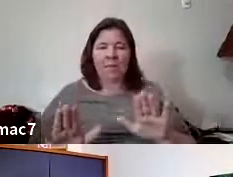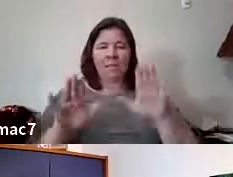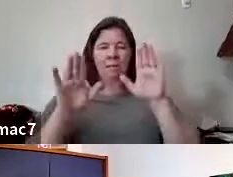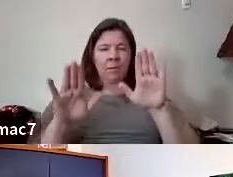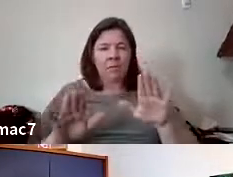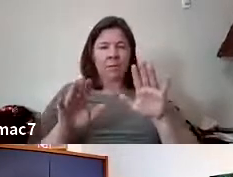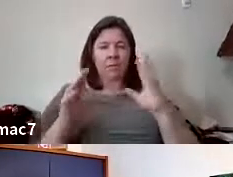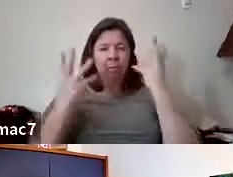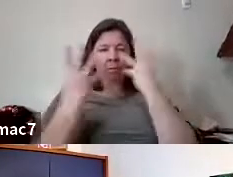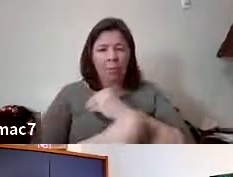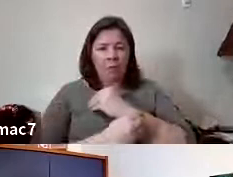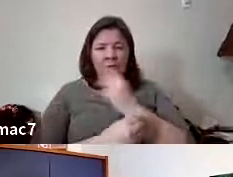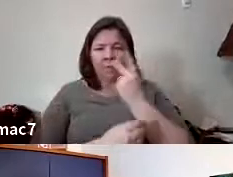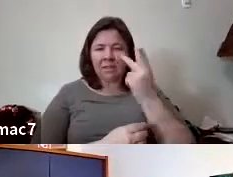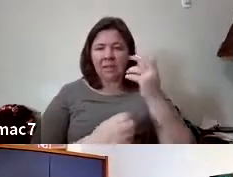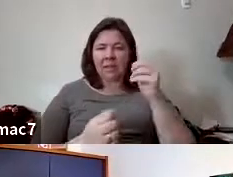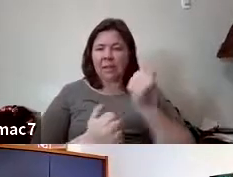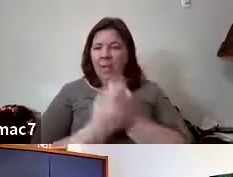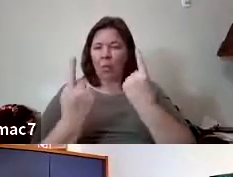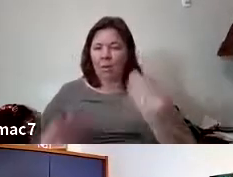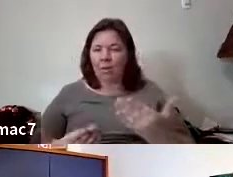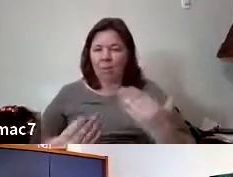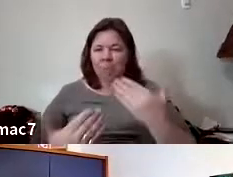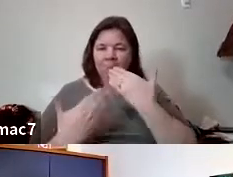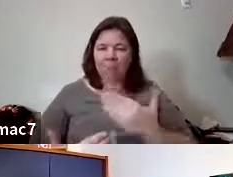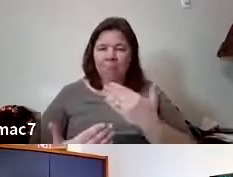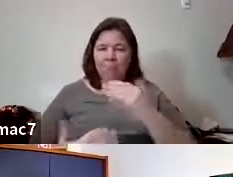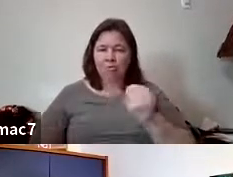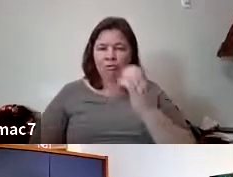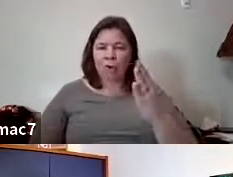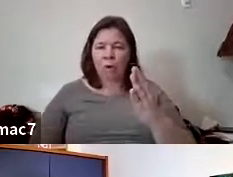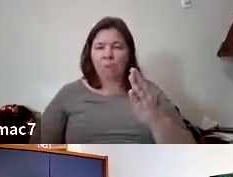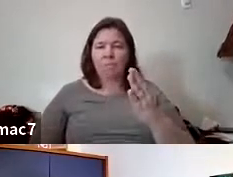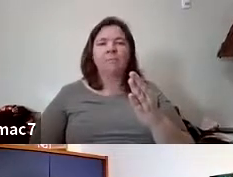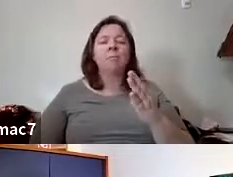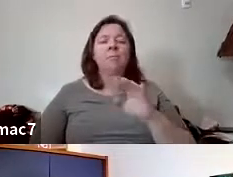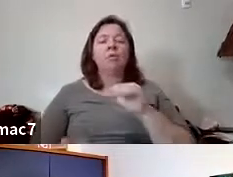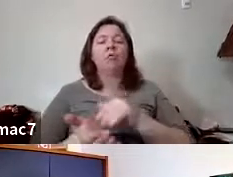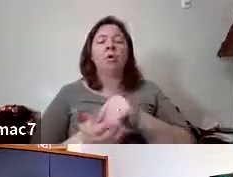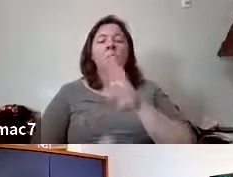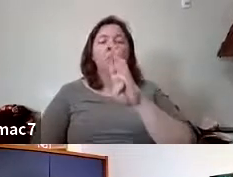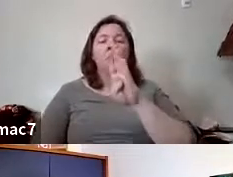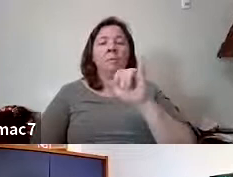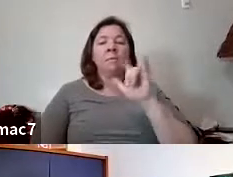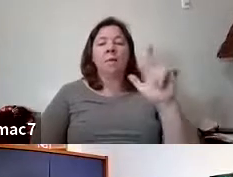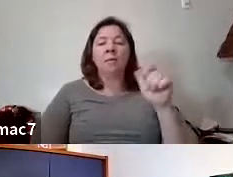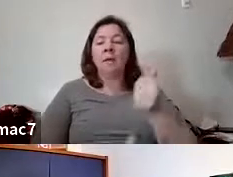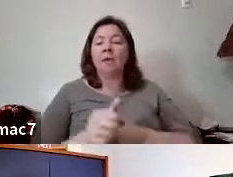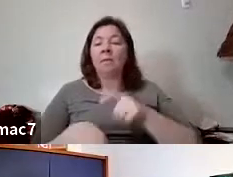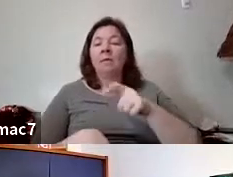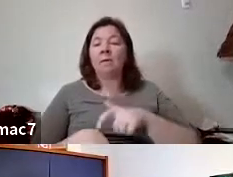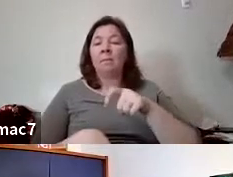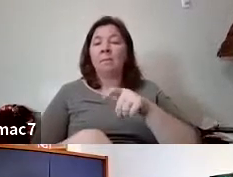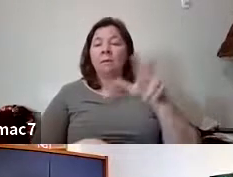amazing, beautiful scenery to see everybody. Excellent, excellent job as usual, Dr. Bill. Every time